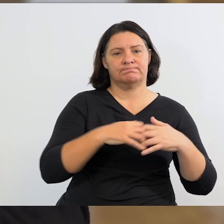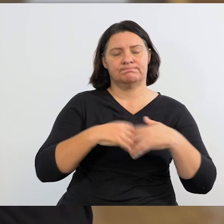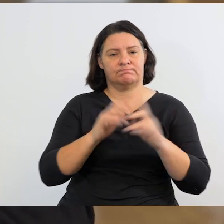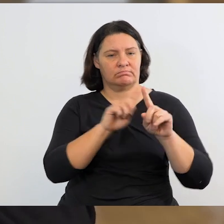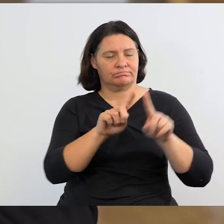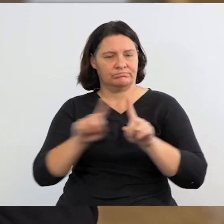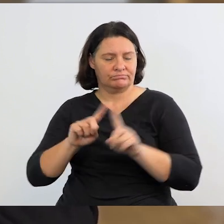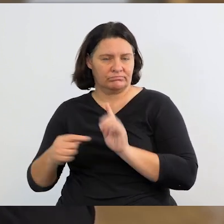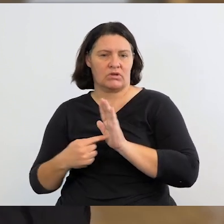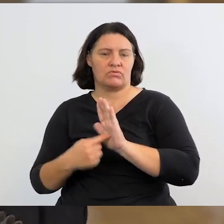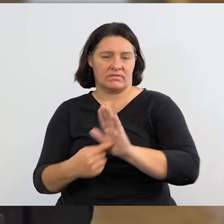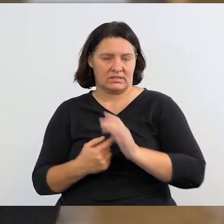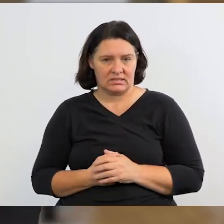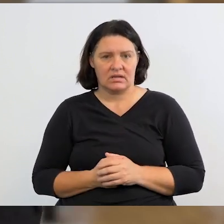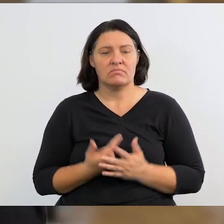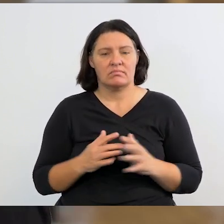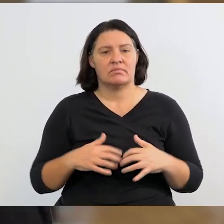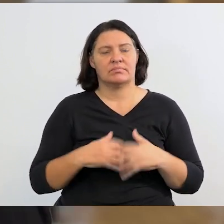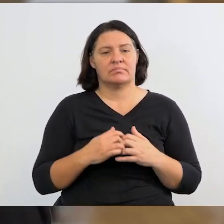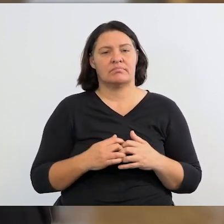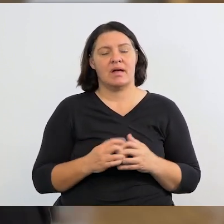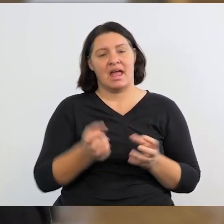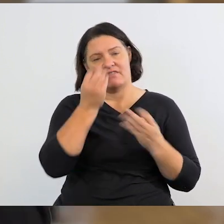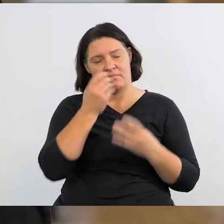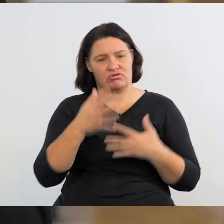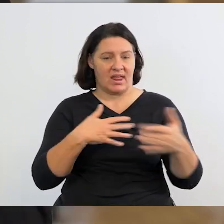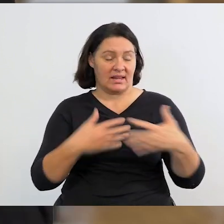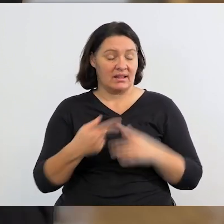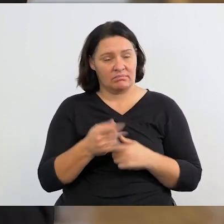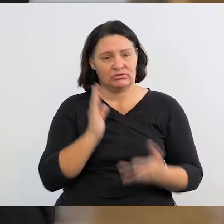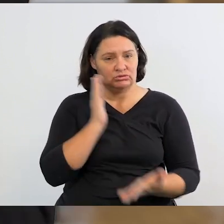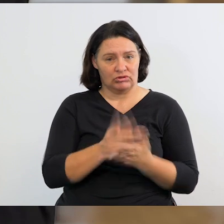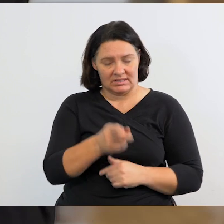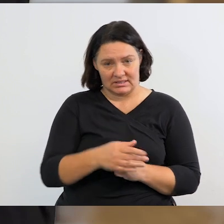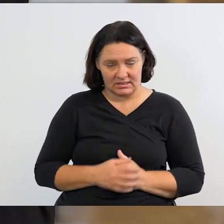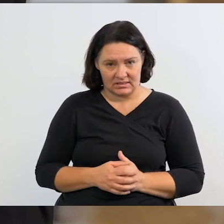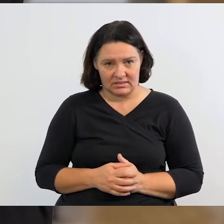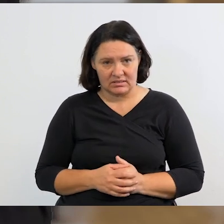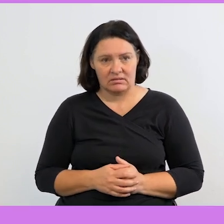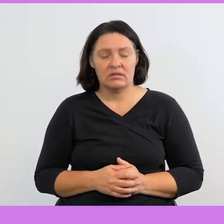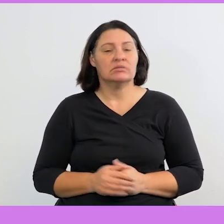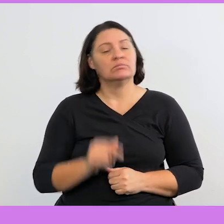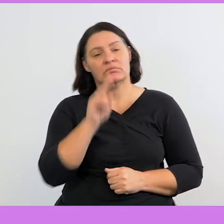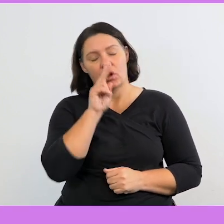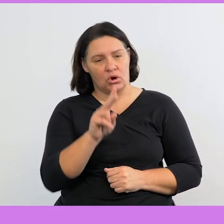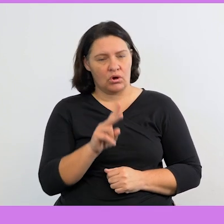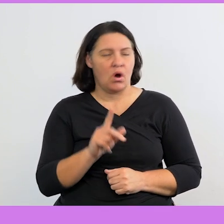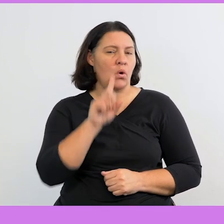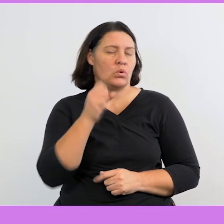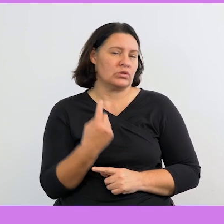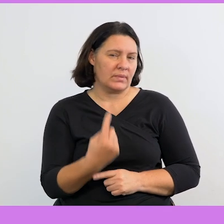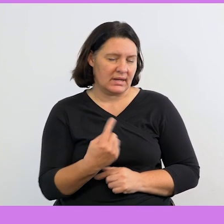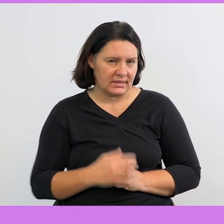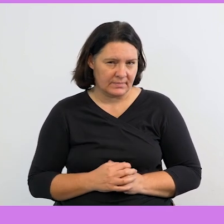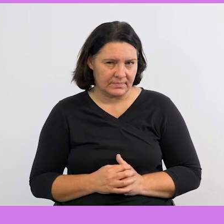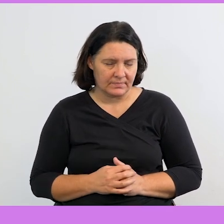of different types of graphs, which forms part of data handling. Let's get straight to that. Now, let's look at question